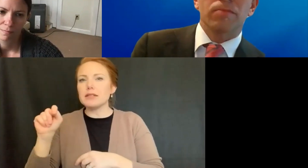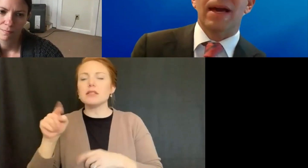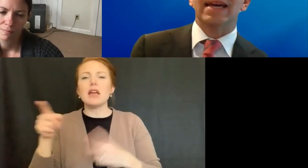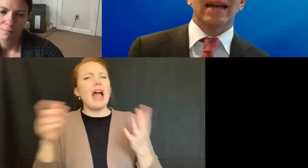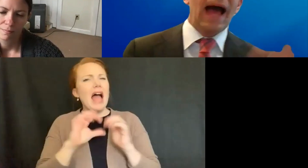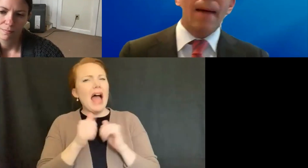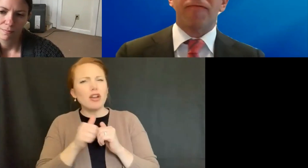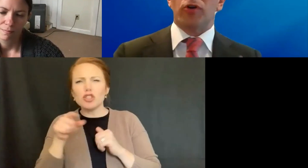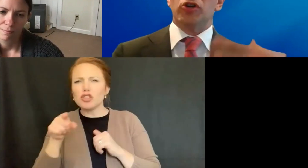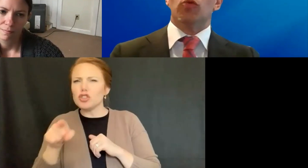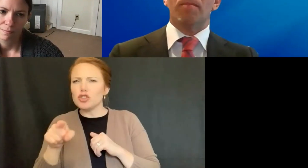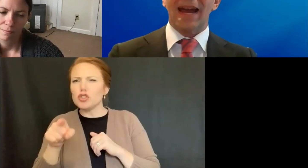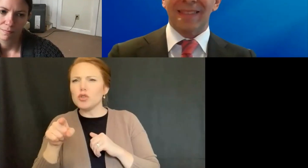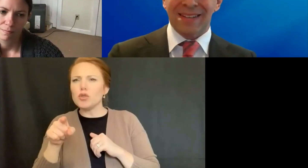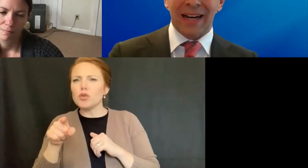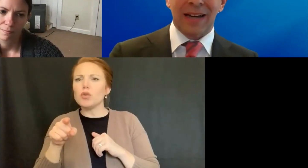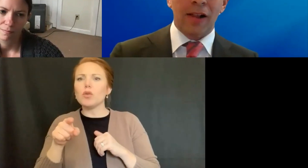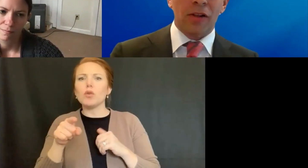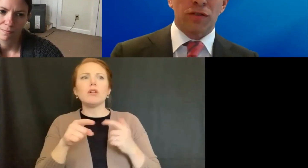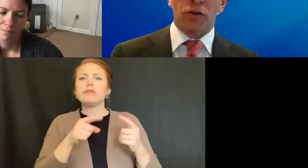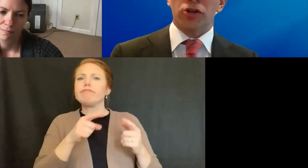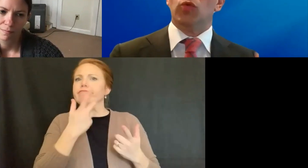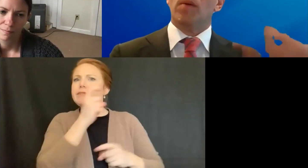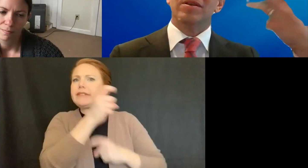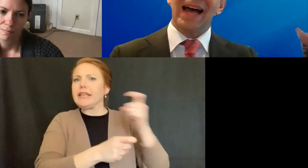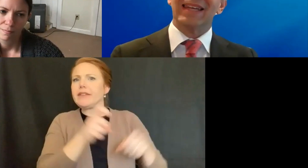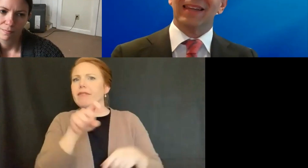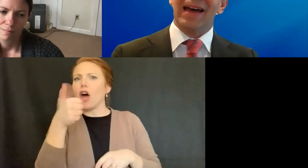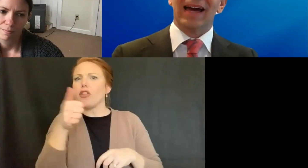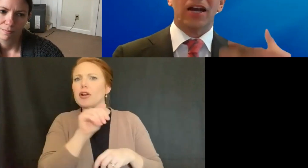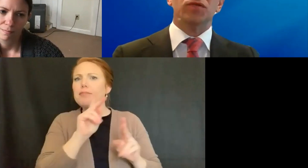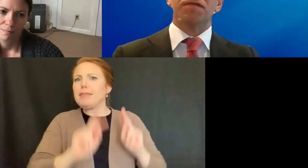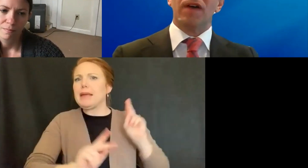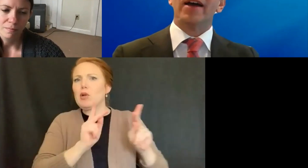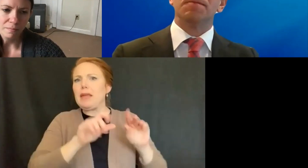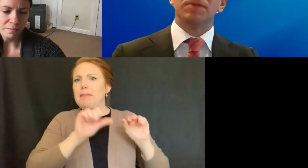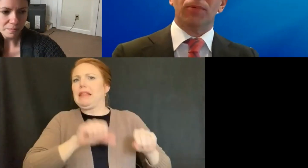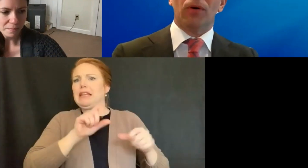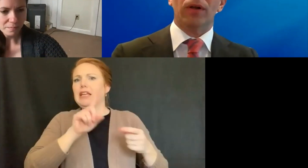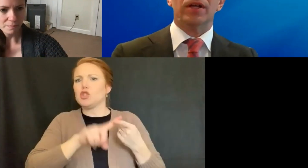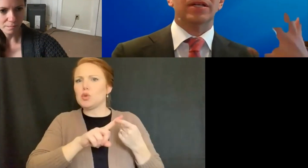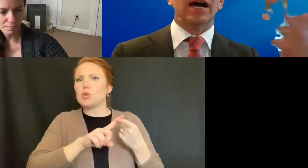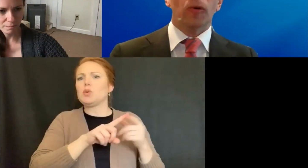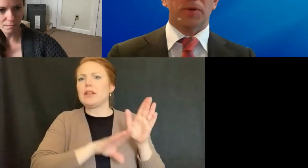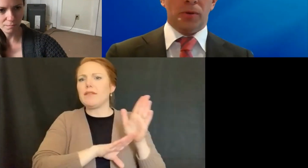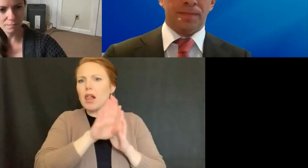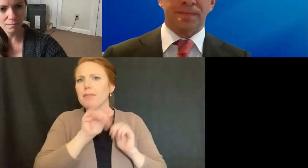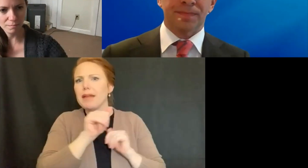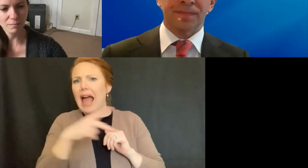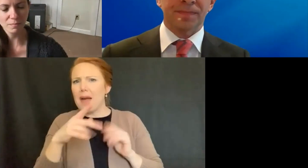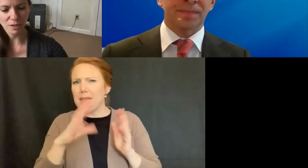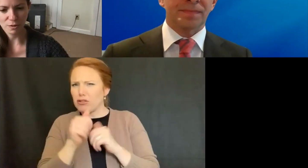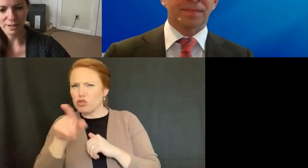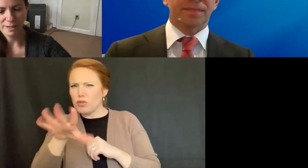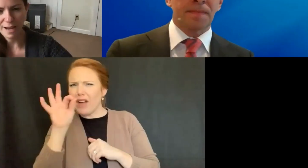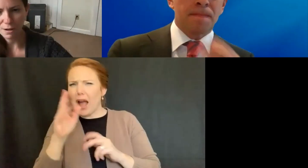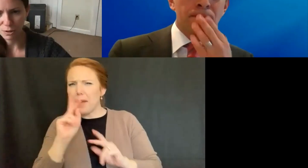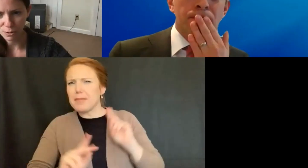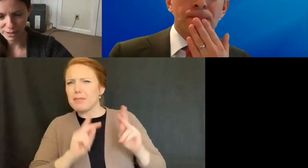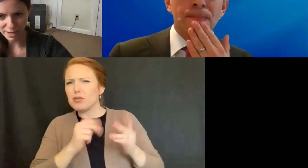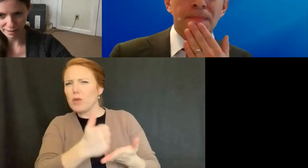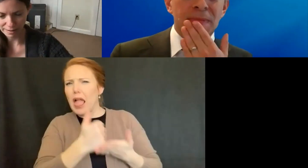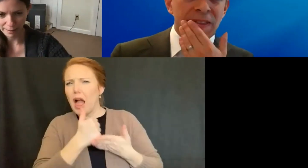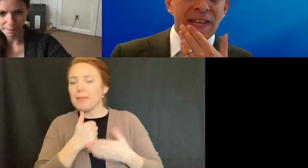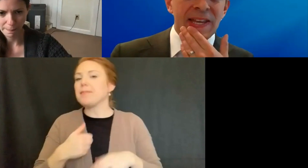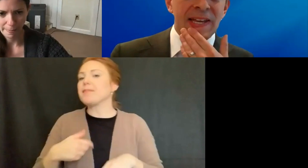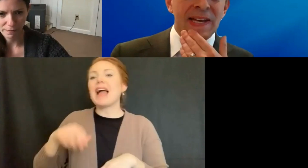outsourcing someone to make an app for you or make the technology for you? What was that like? How did you find people to help you? So I didn't